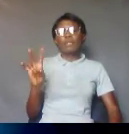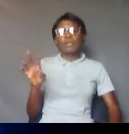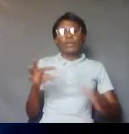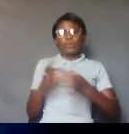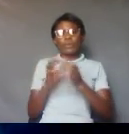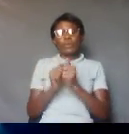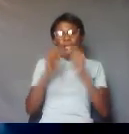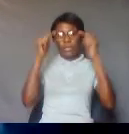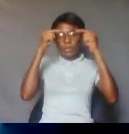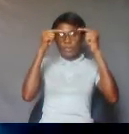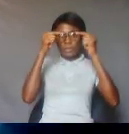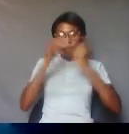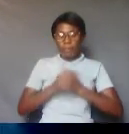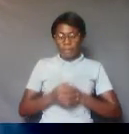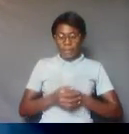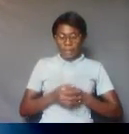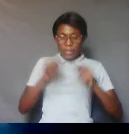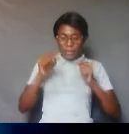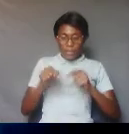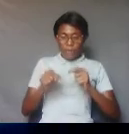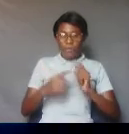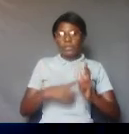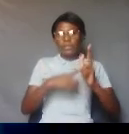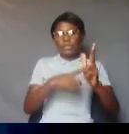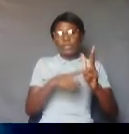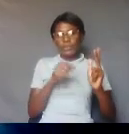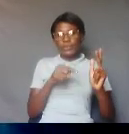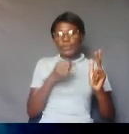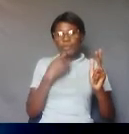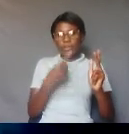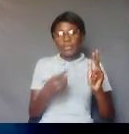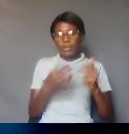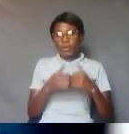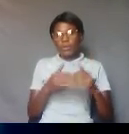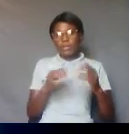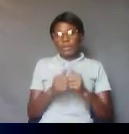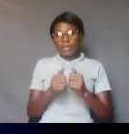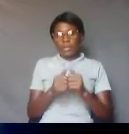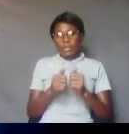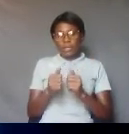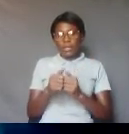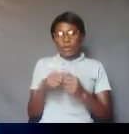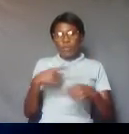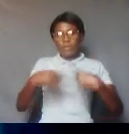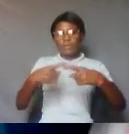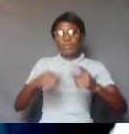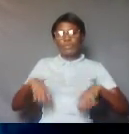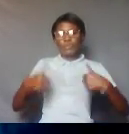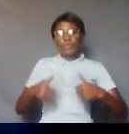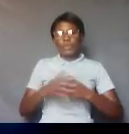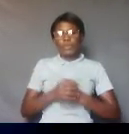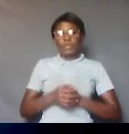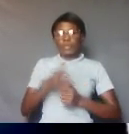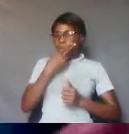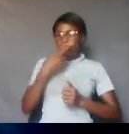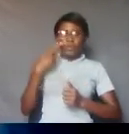the process of healing for this blind man. He uses mud to cover his eyes, and he's sent to go and